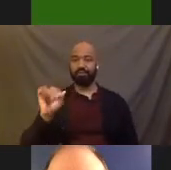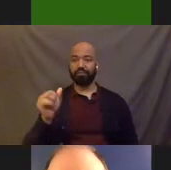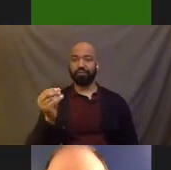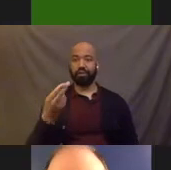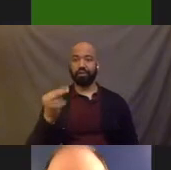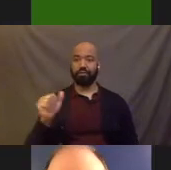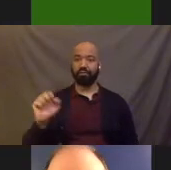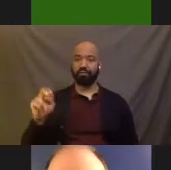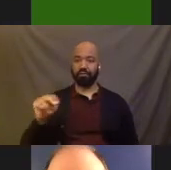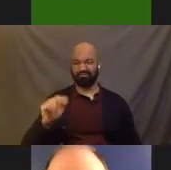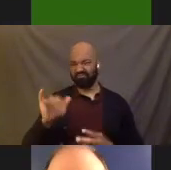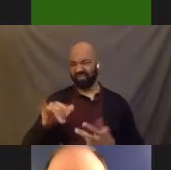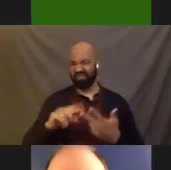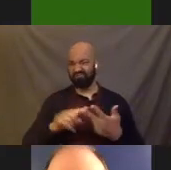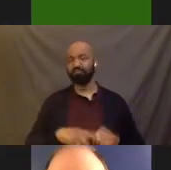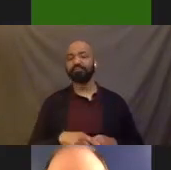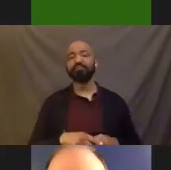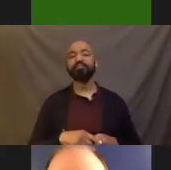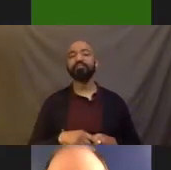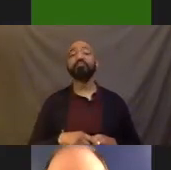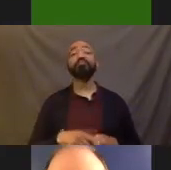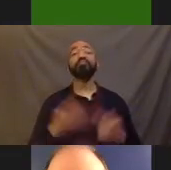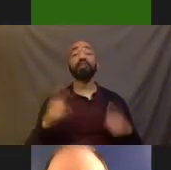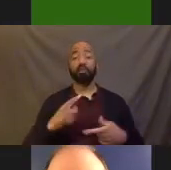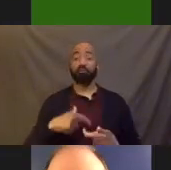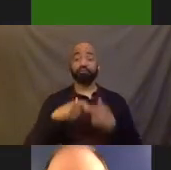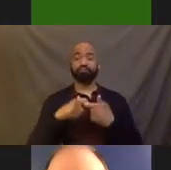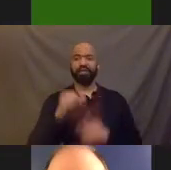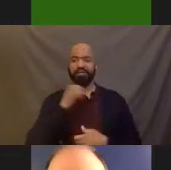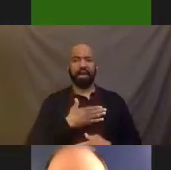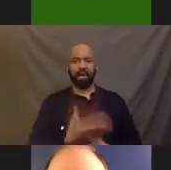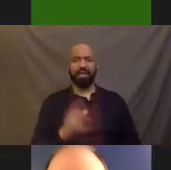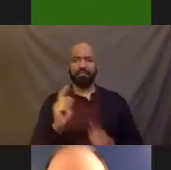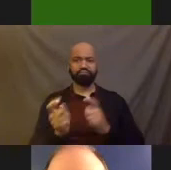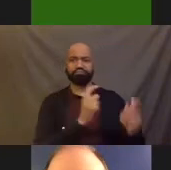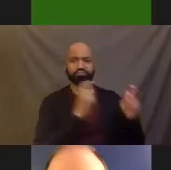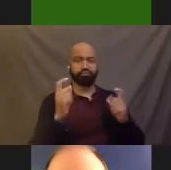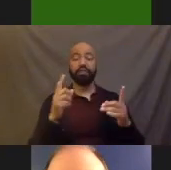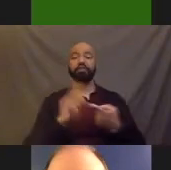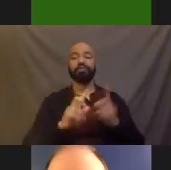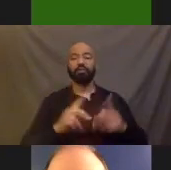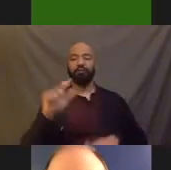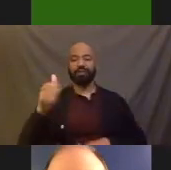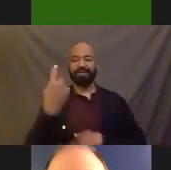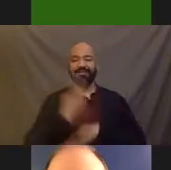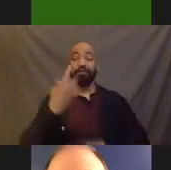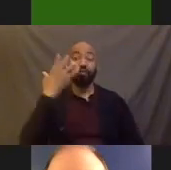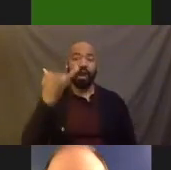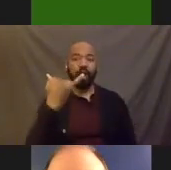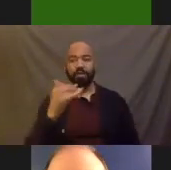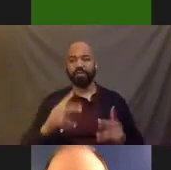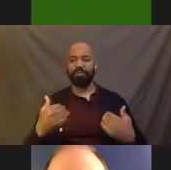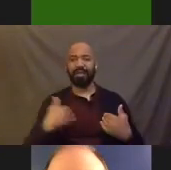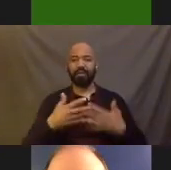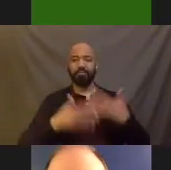days after the discovery was made about very rare blood clots. So 6.8 million doses of the J&J